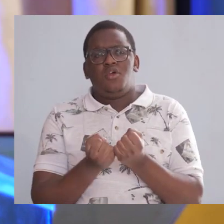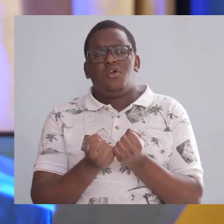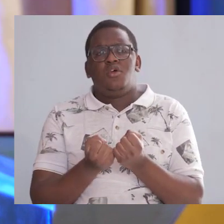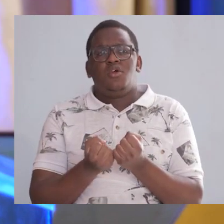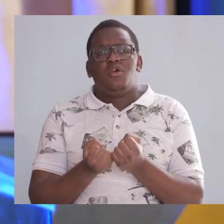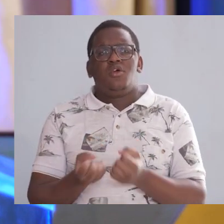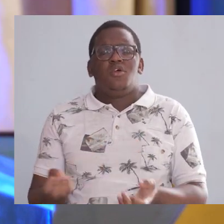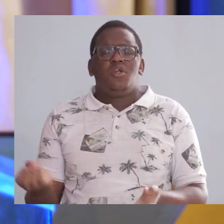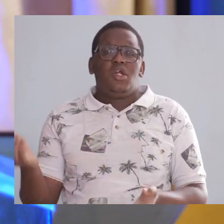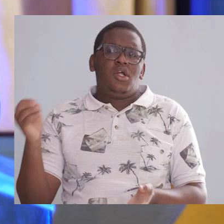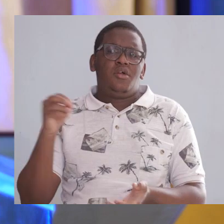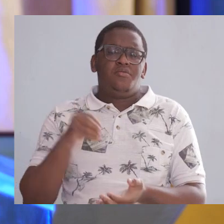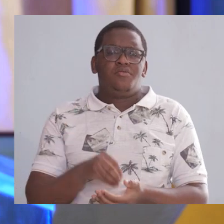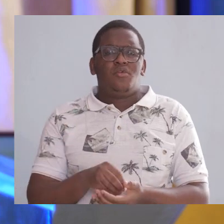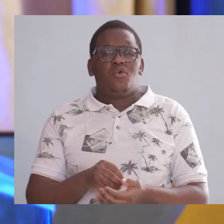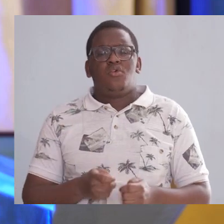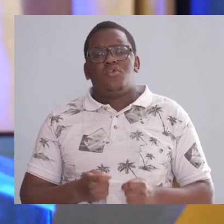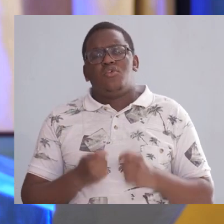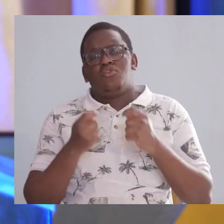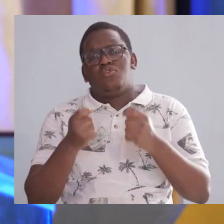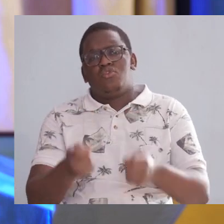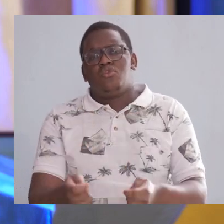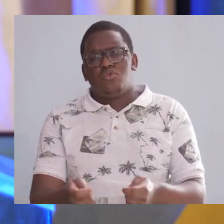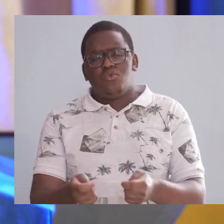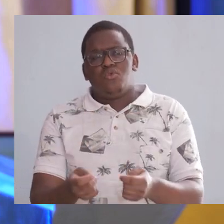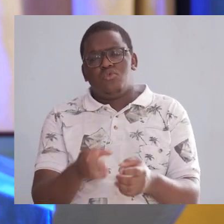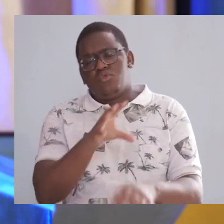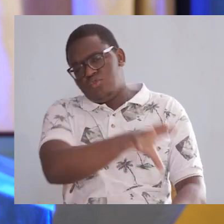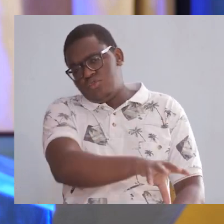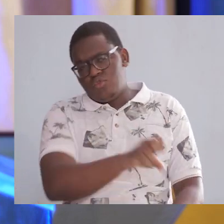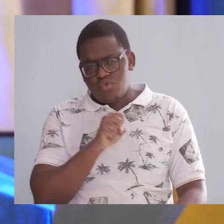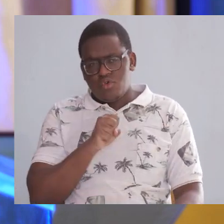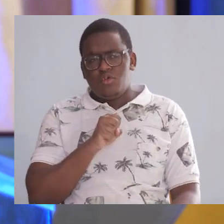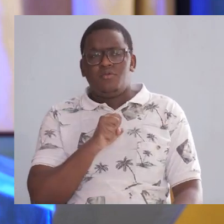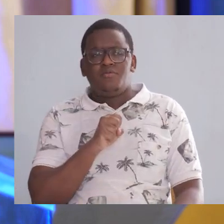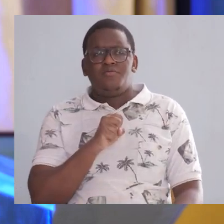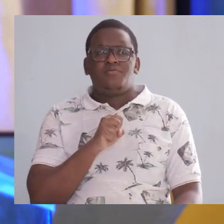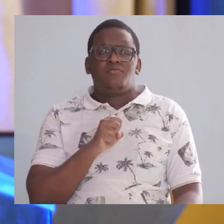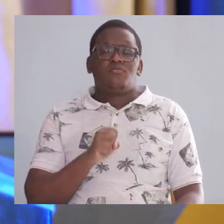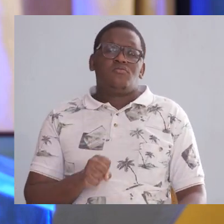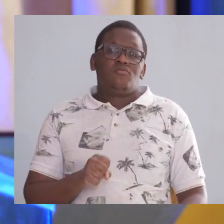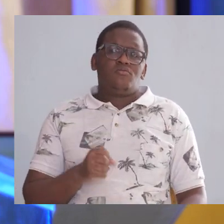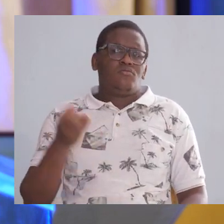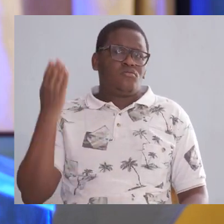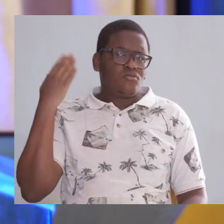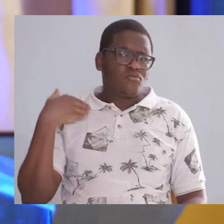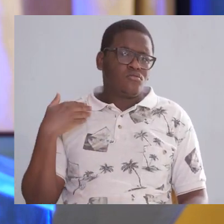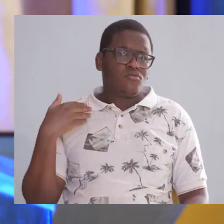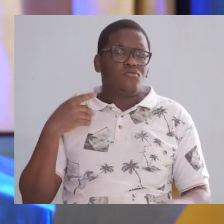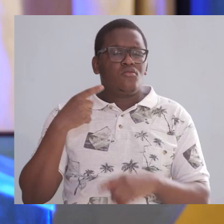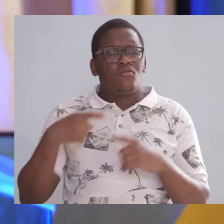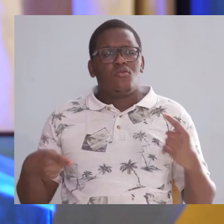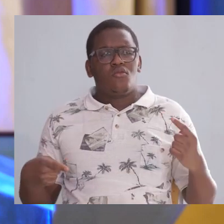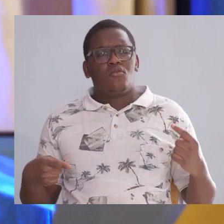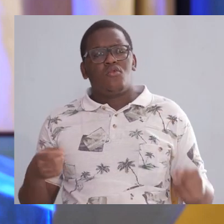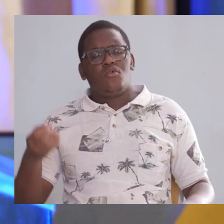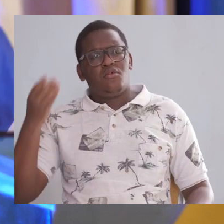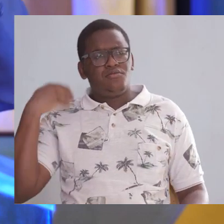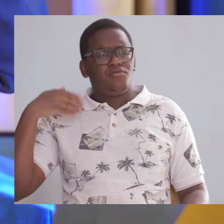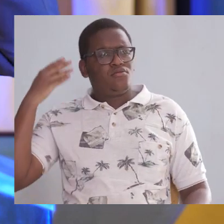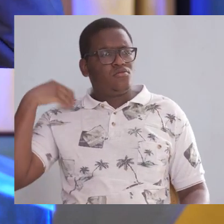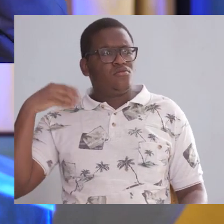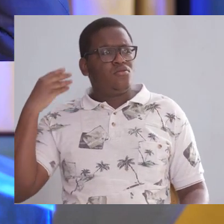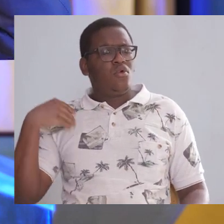I remember even recently hearing of a story of somebody who had stolen iron sheets